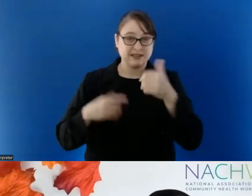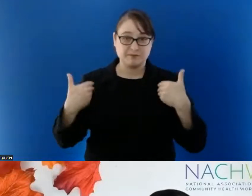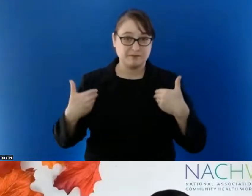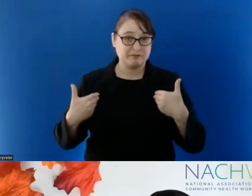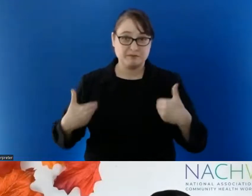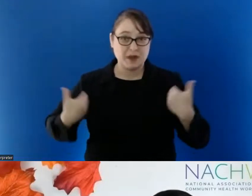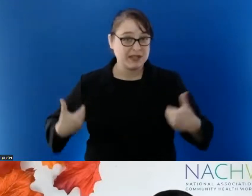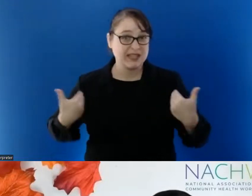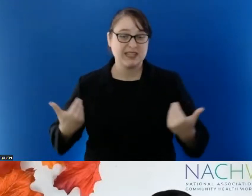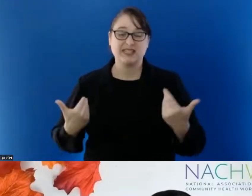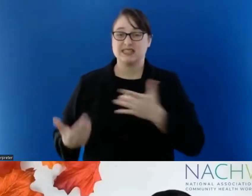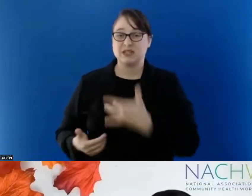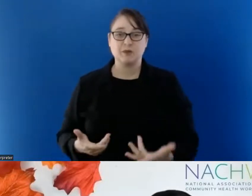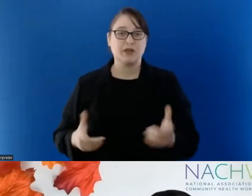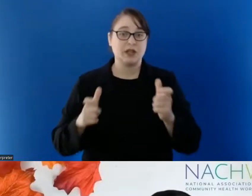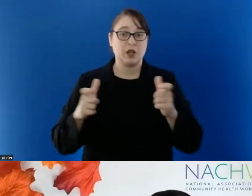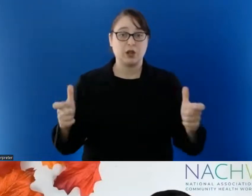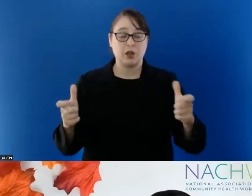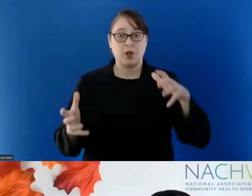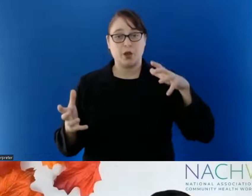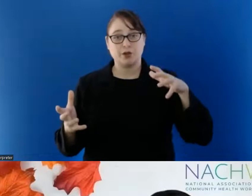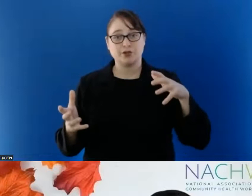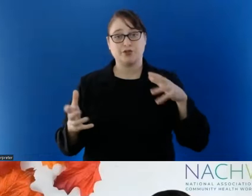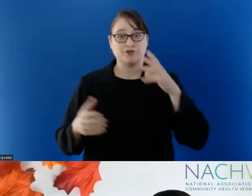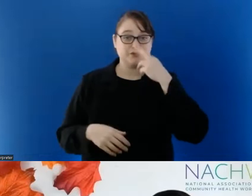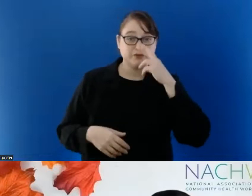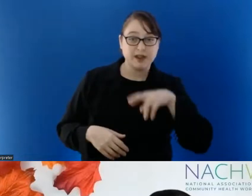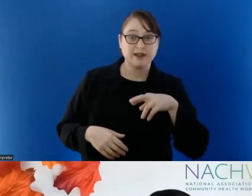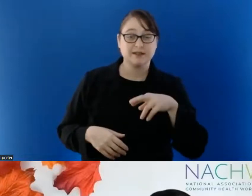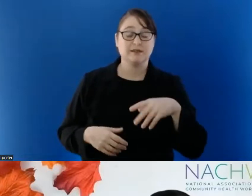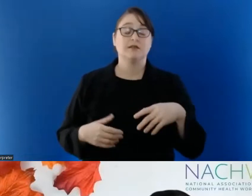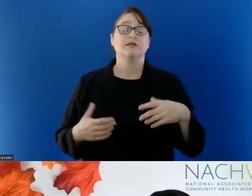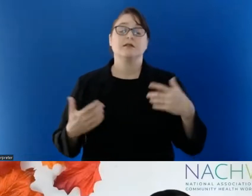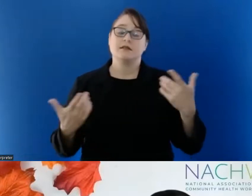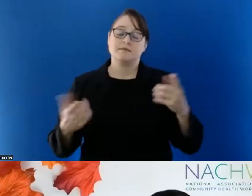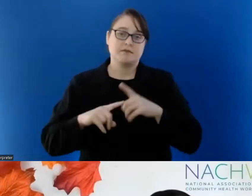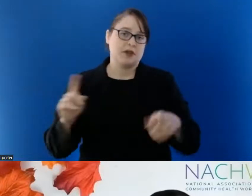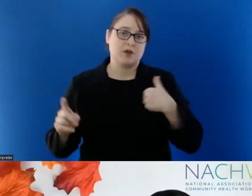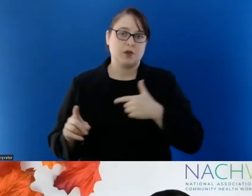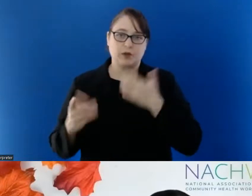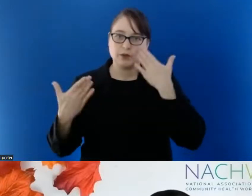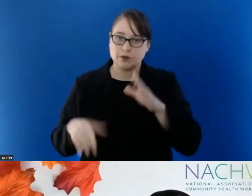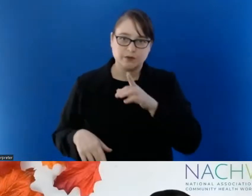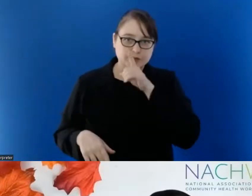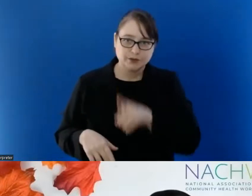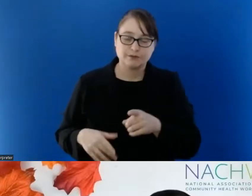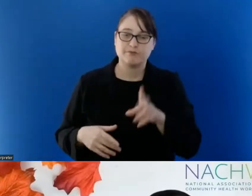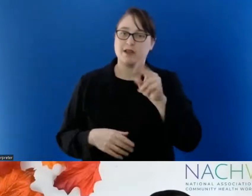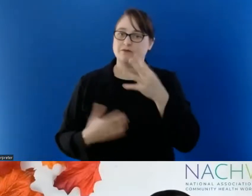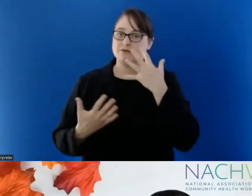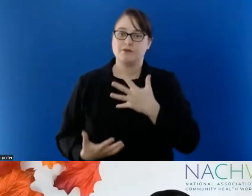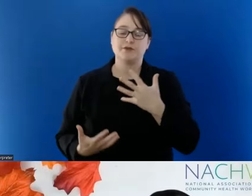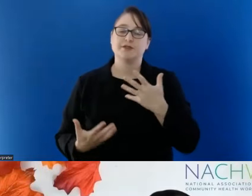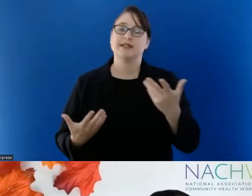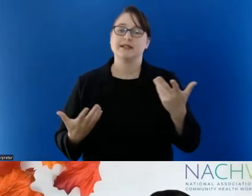large rodent, like the giant pouched rodent, rat, but we don't know that for sure. So unfortunately, the zoonotic reservoir or